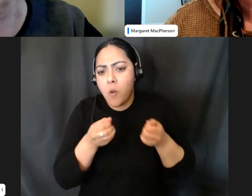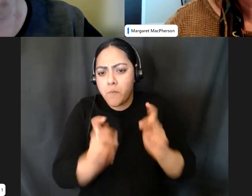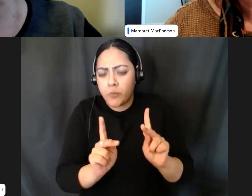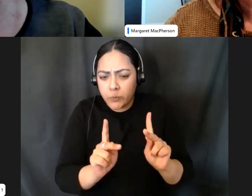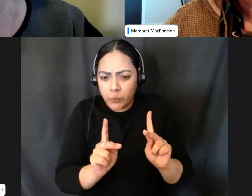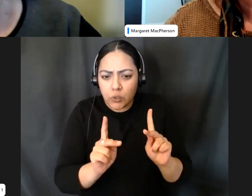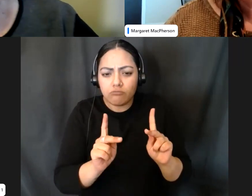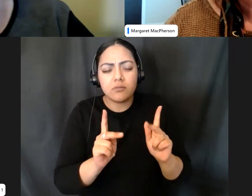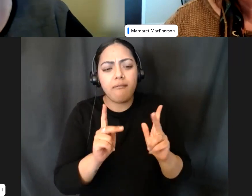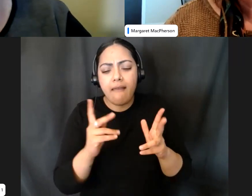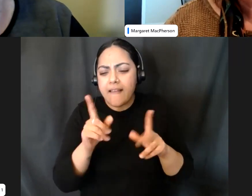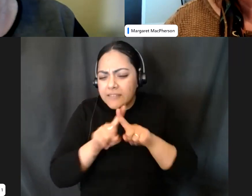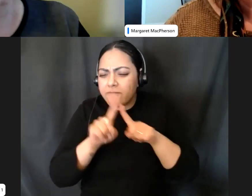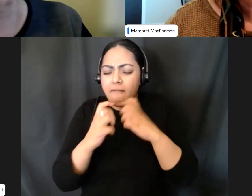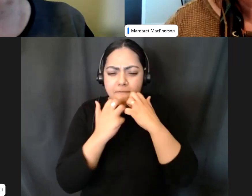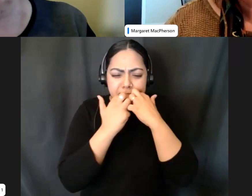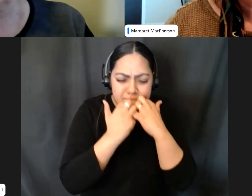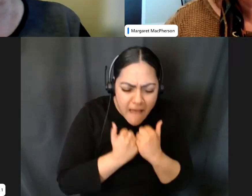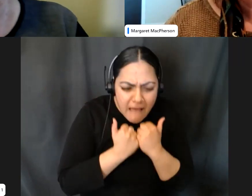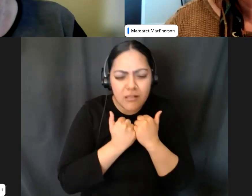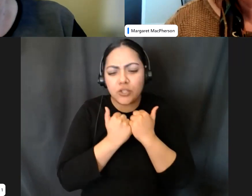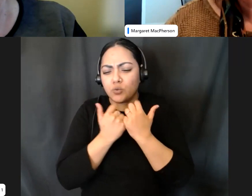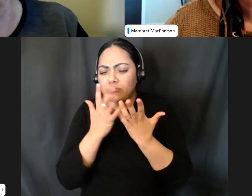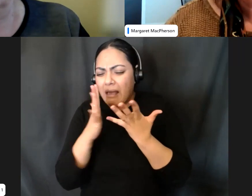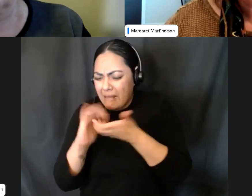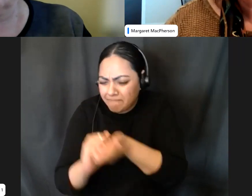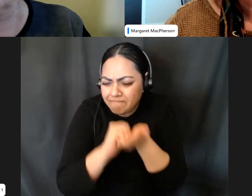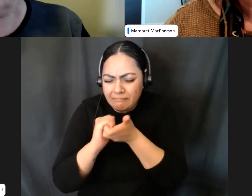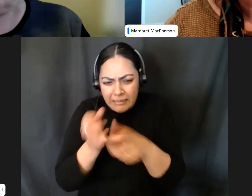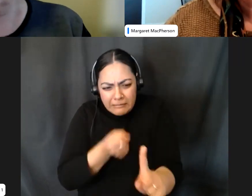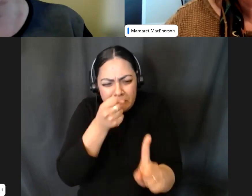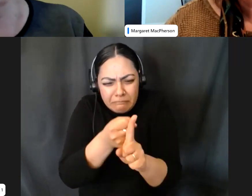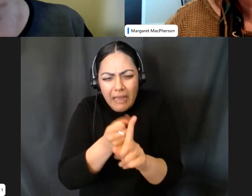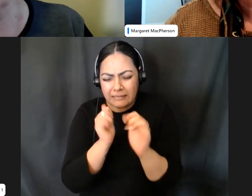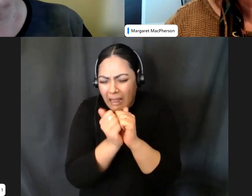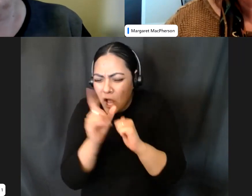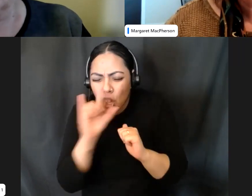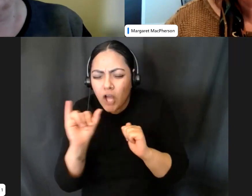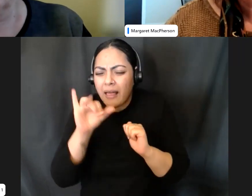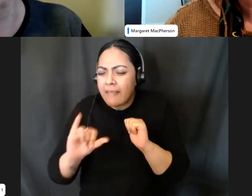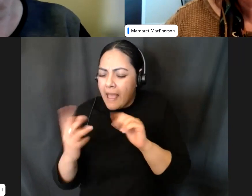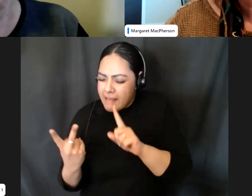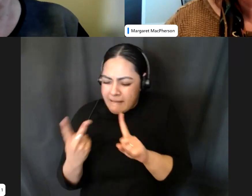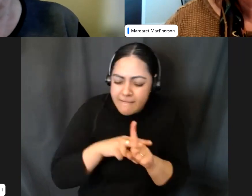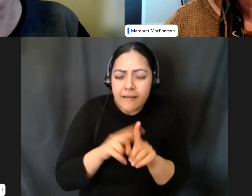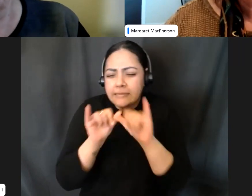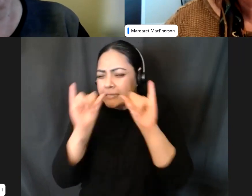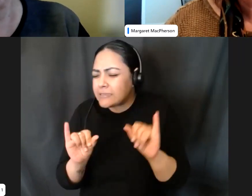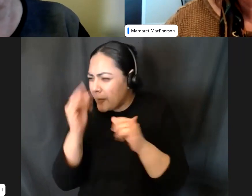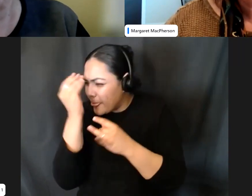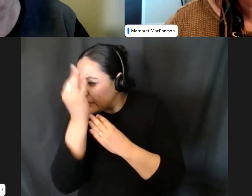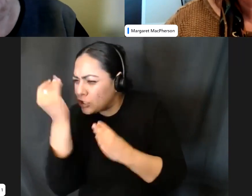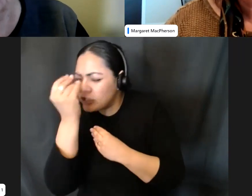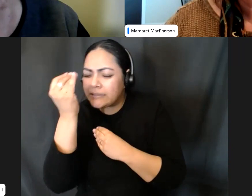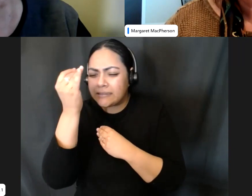the values and the principles of collective impact and systems theory and so on, and working with